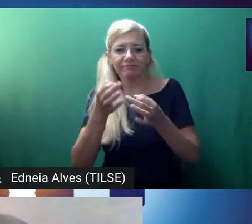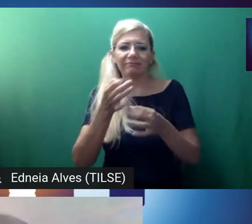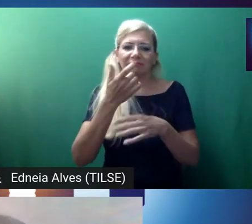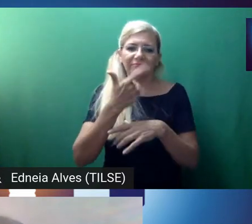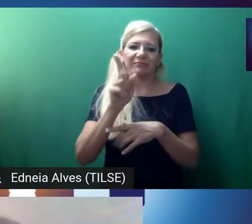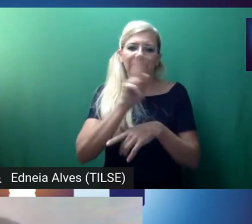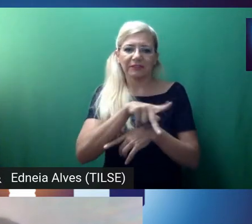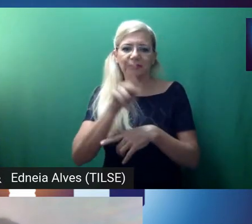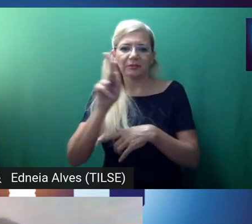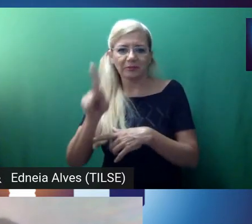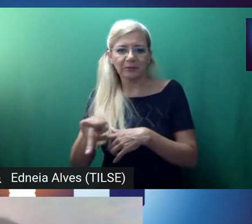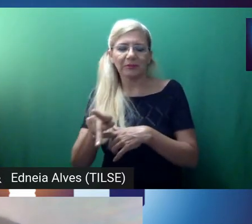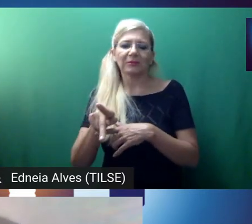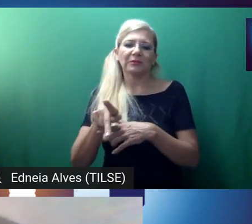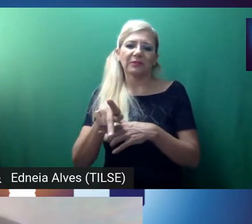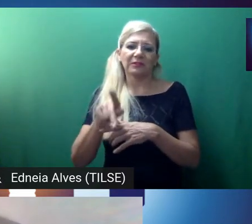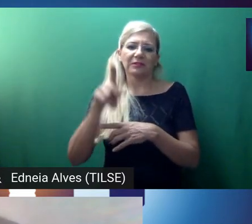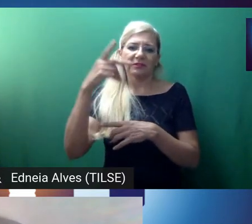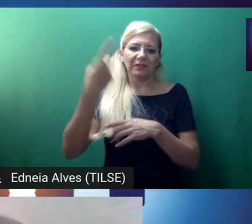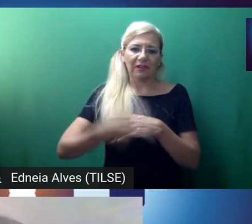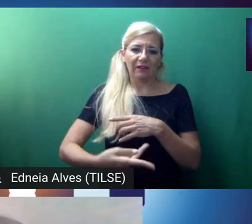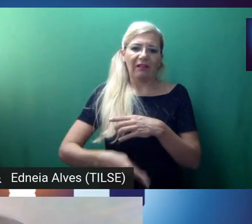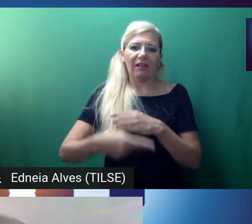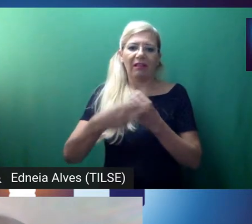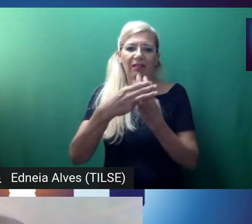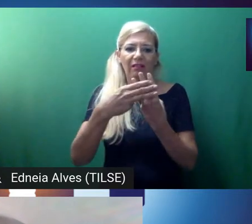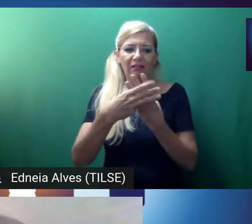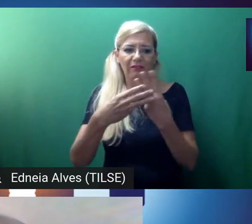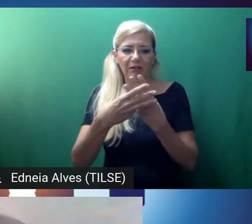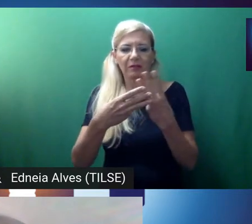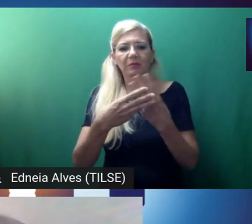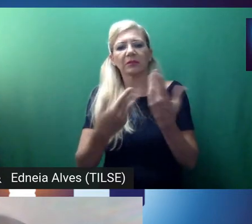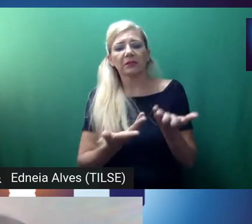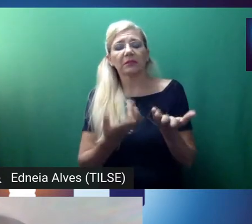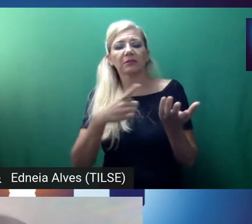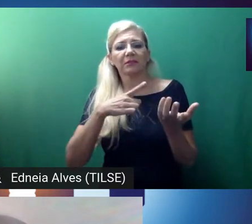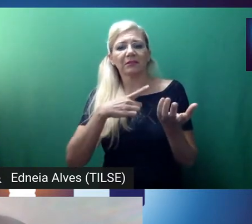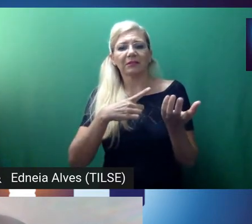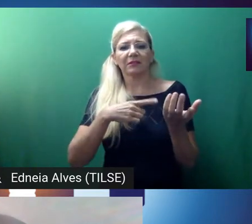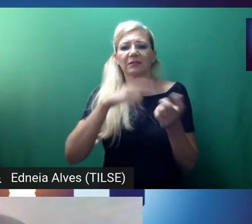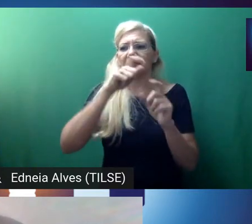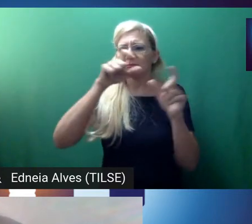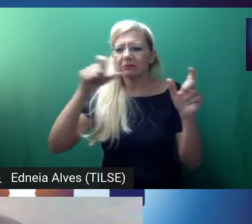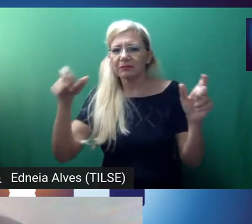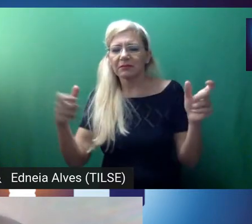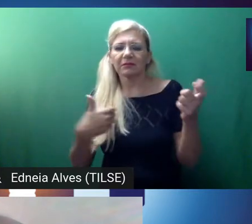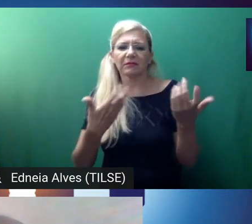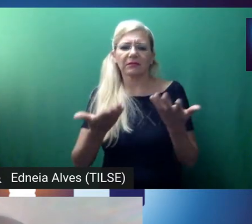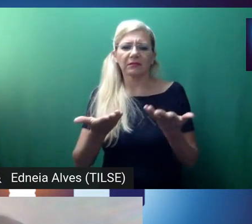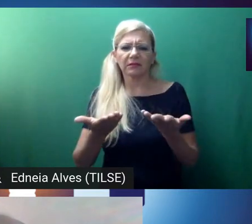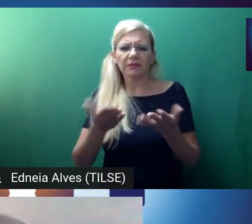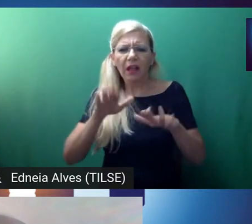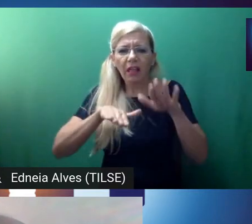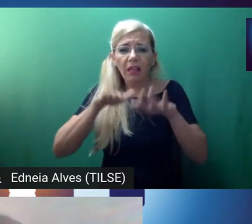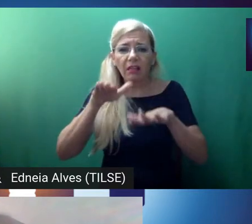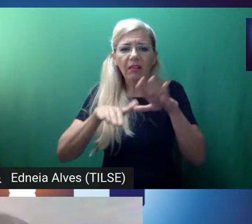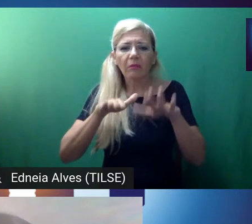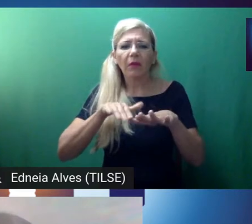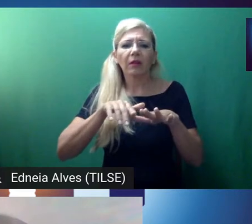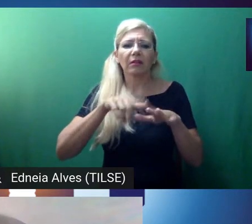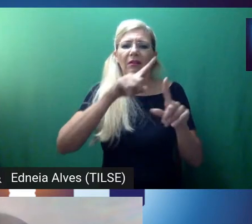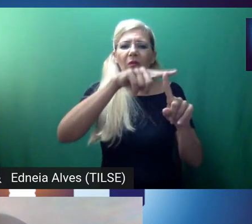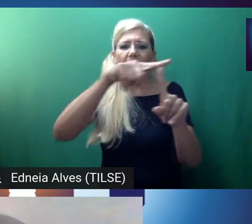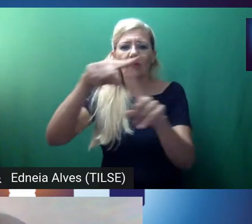our university, in which she says that decolonizing the mind can be a hard task, and it depends on the kind of education